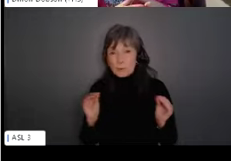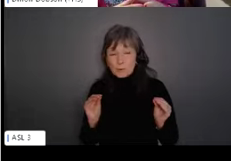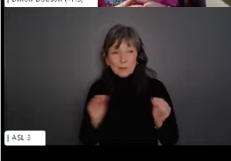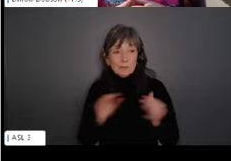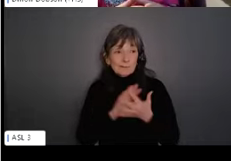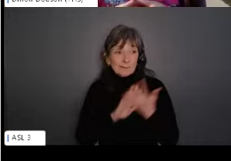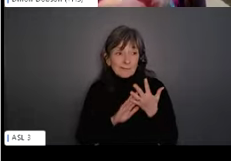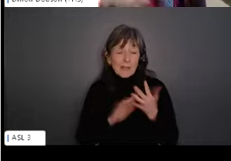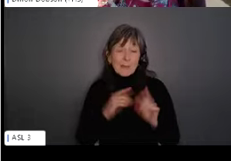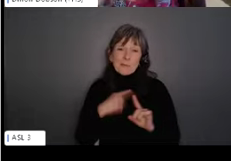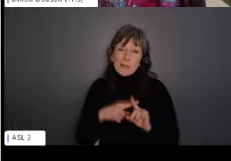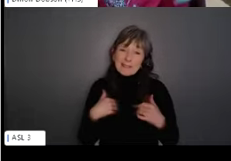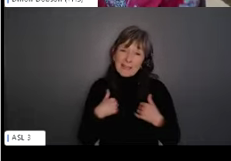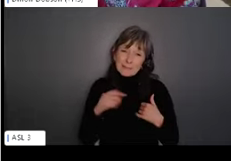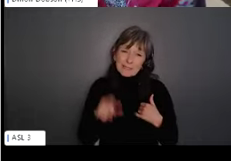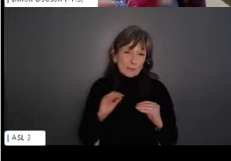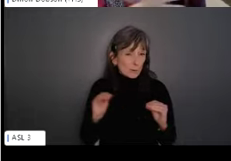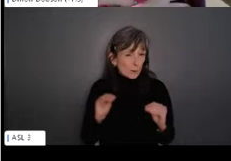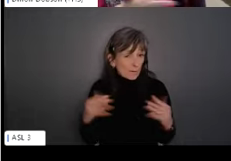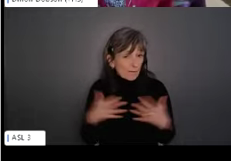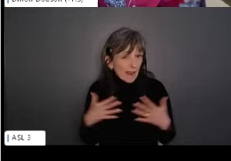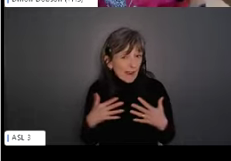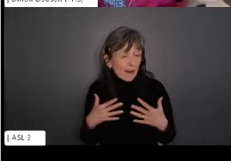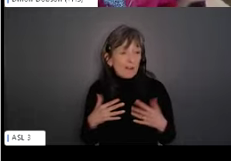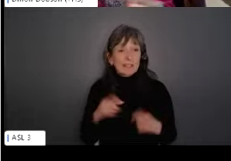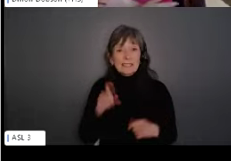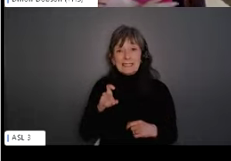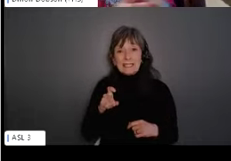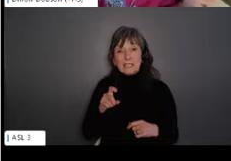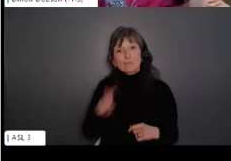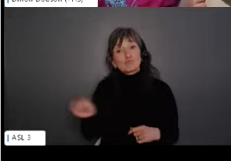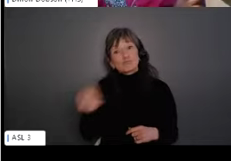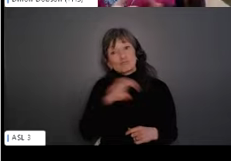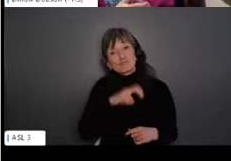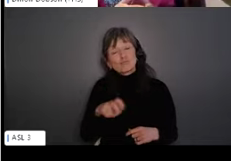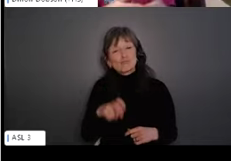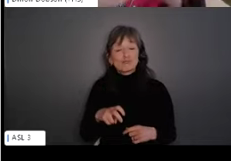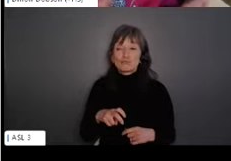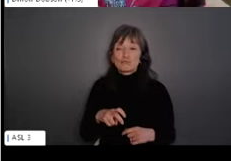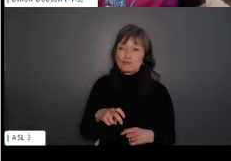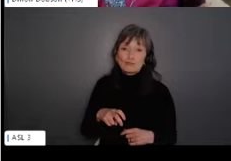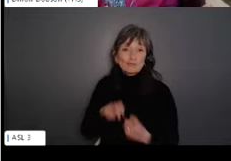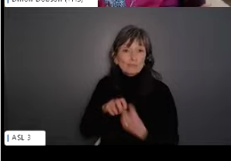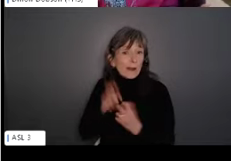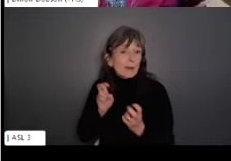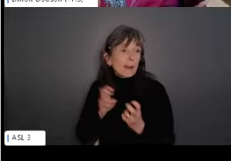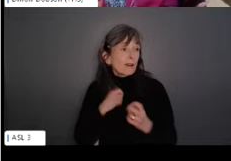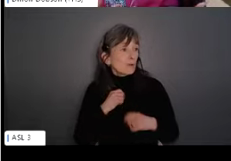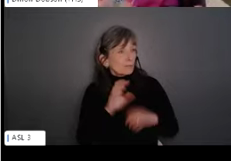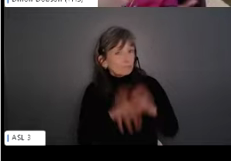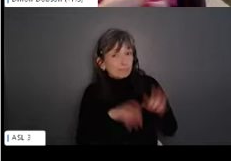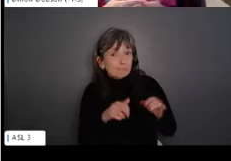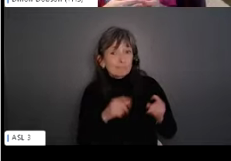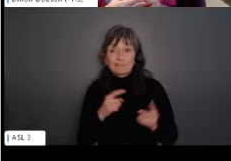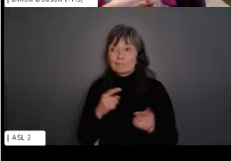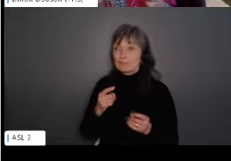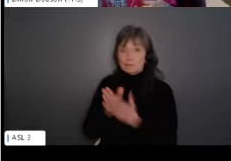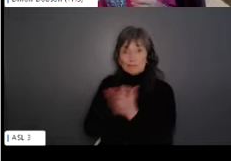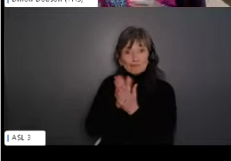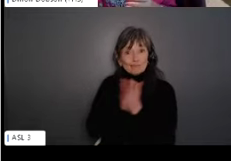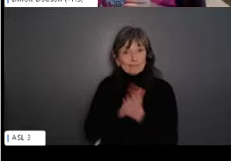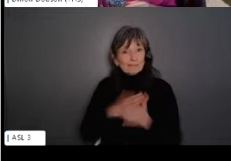from distress. They need to be able to move around and express themselves normally. And they need to be stimulated in not just